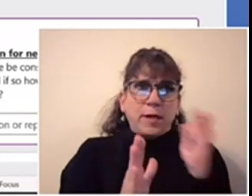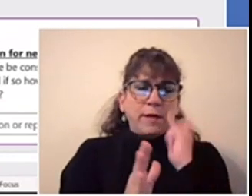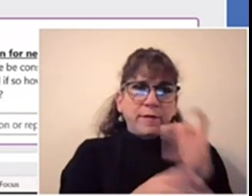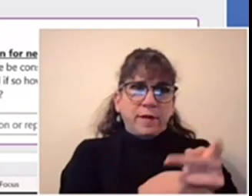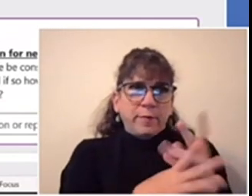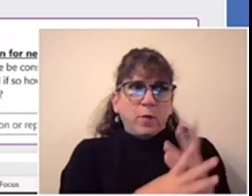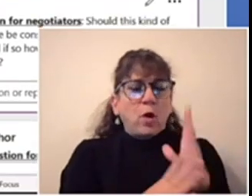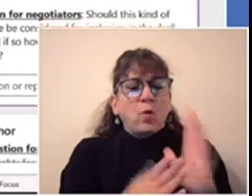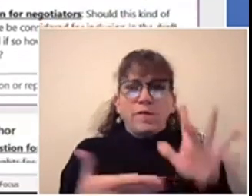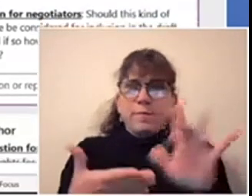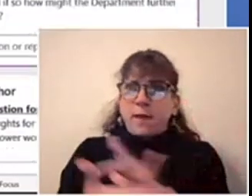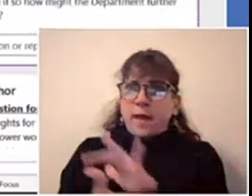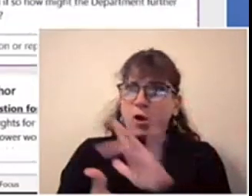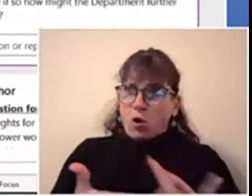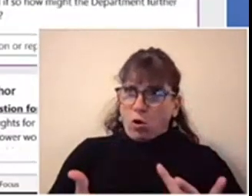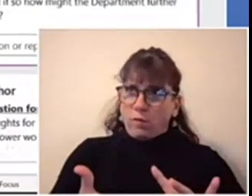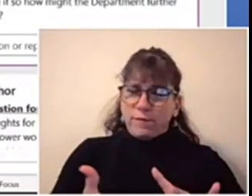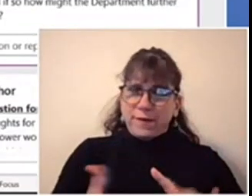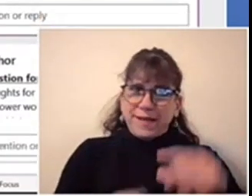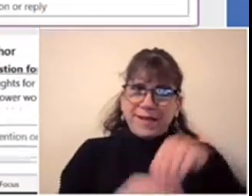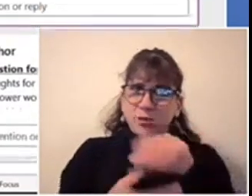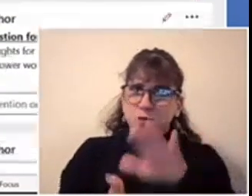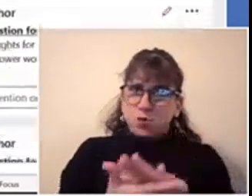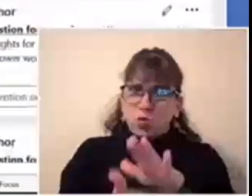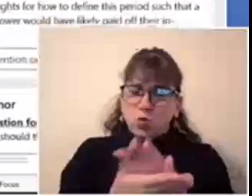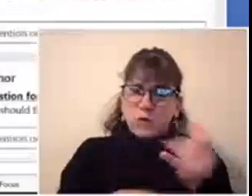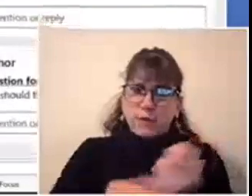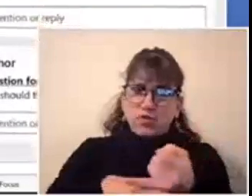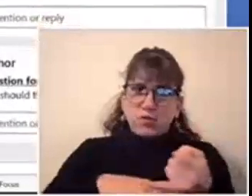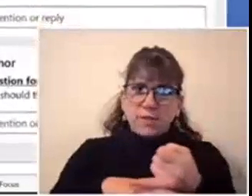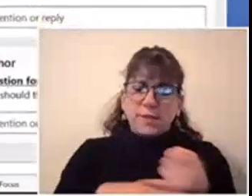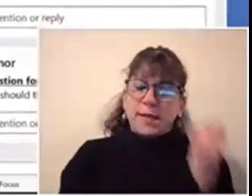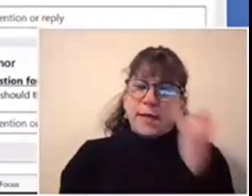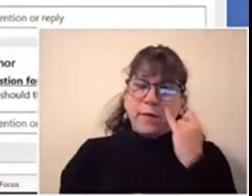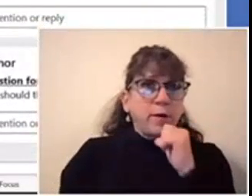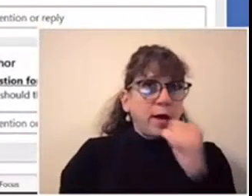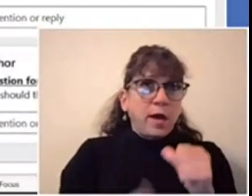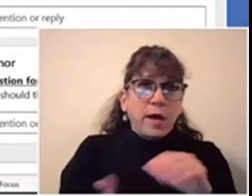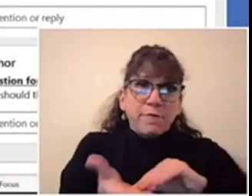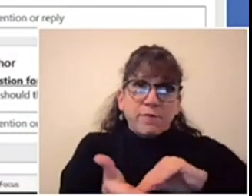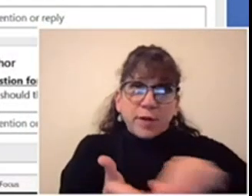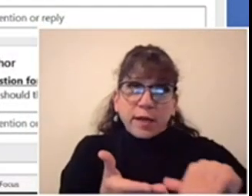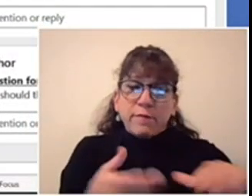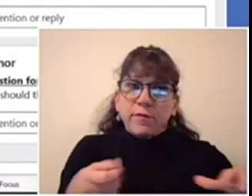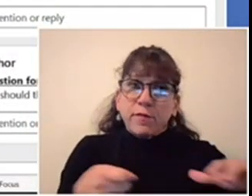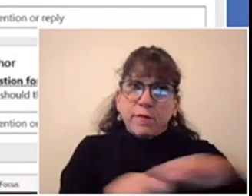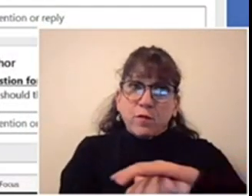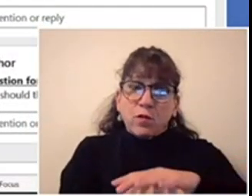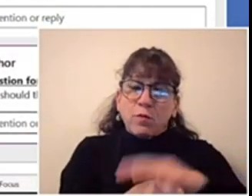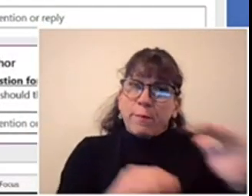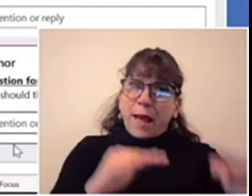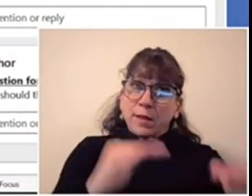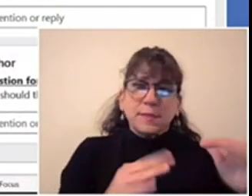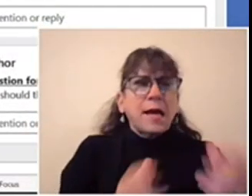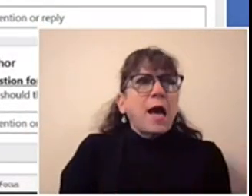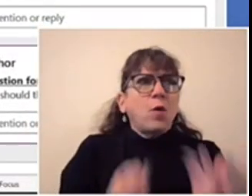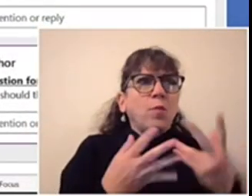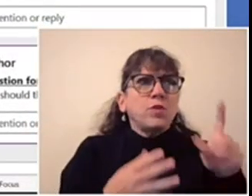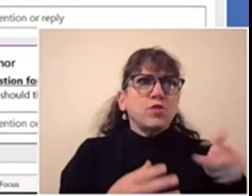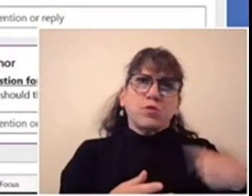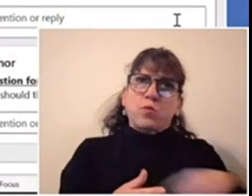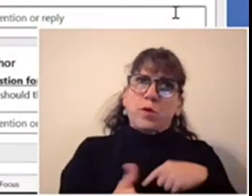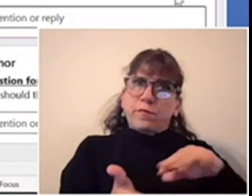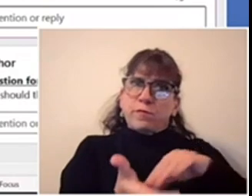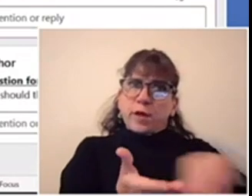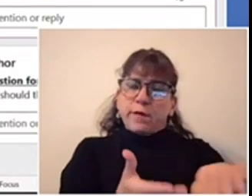likely paid off their in-school interest. If we do not forgive the entire excess balance, how much should we forgive and